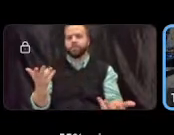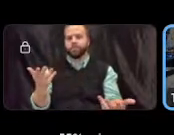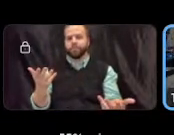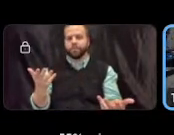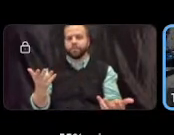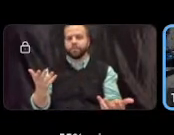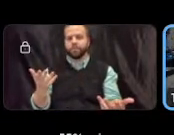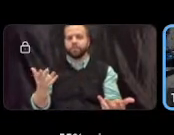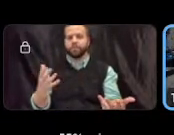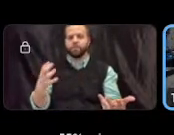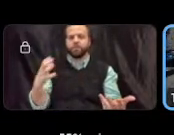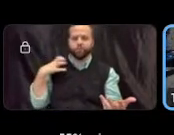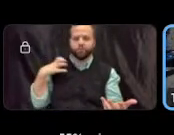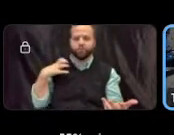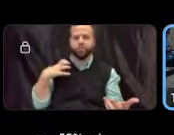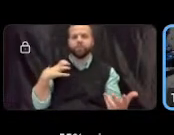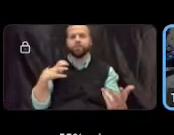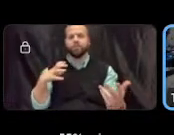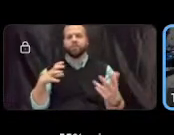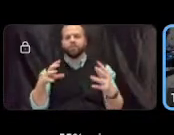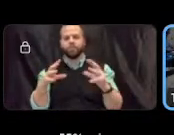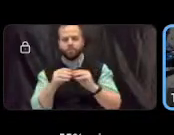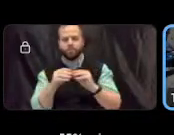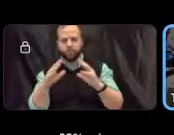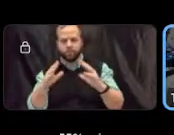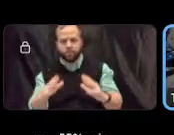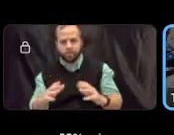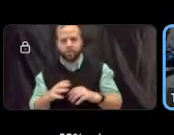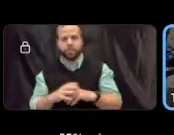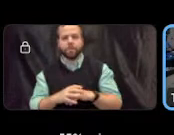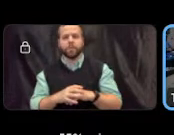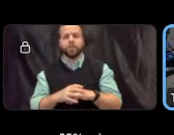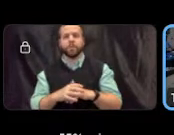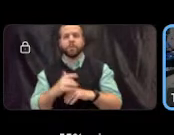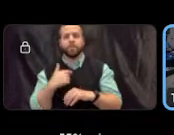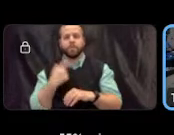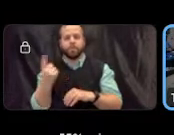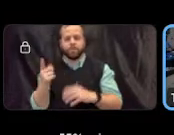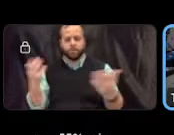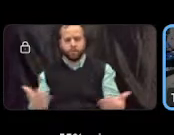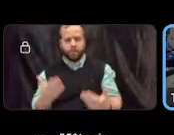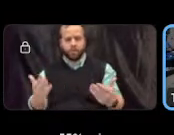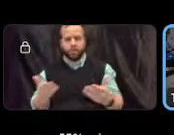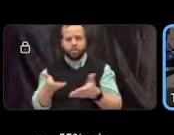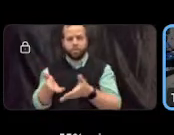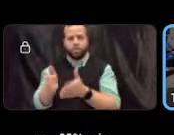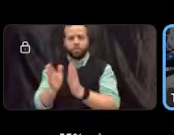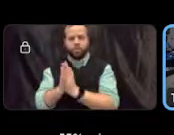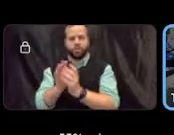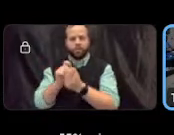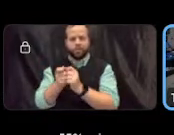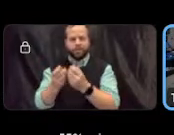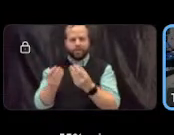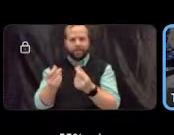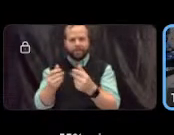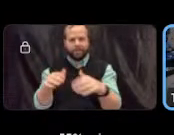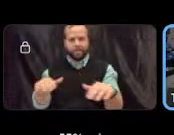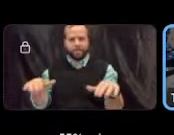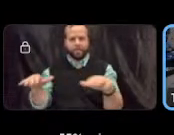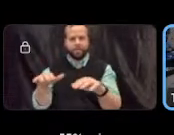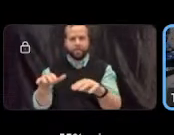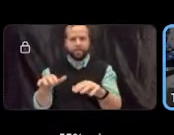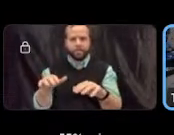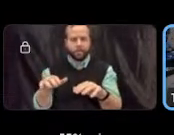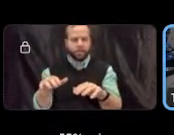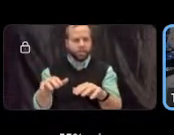I'll be speaking about the Land Use Plan Amendment, which is a request to change the Land Use Plan Amendment to from RL, which